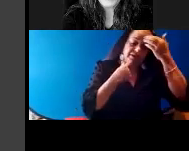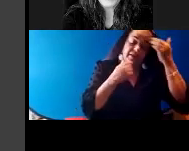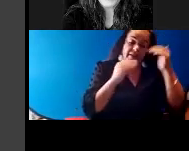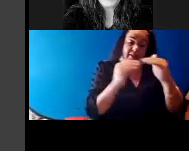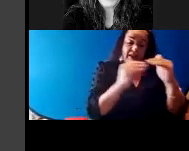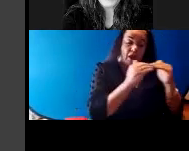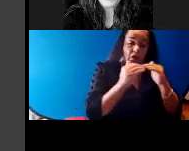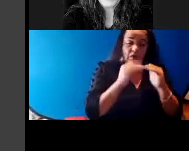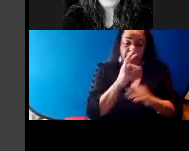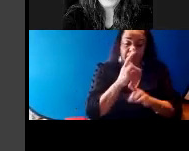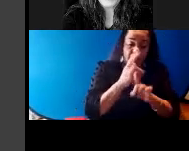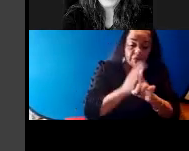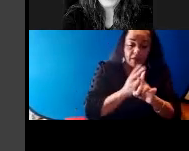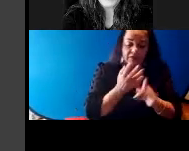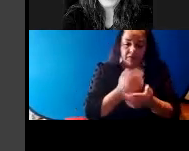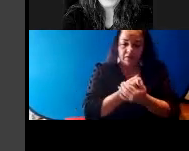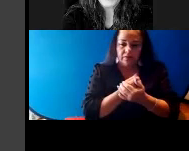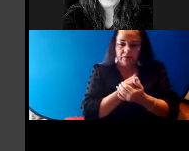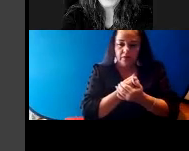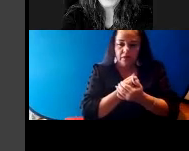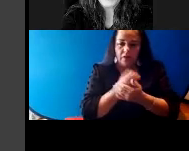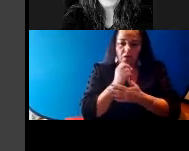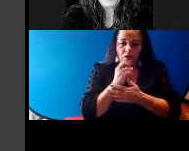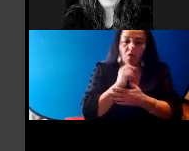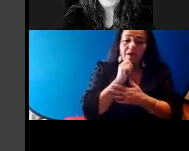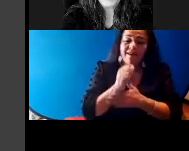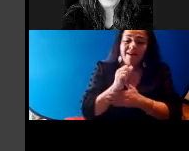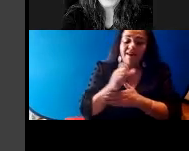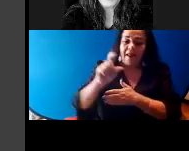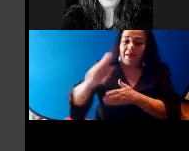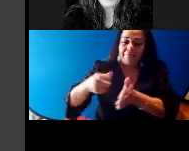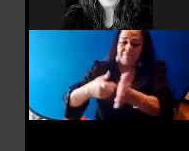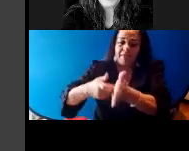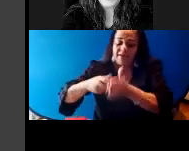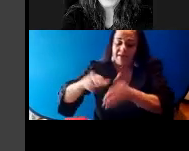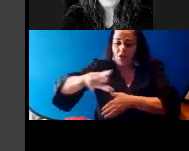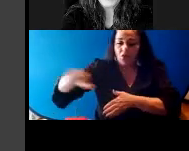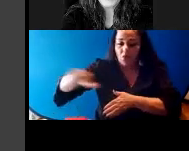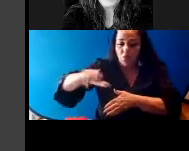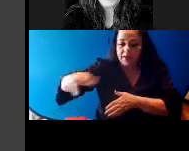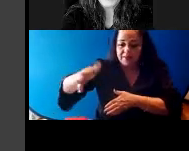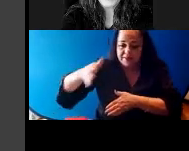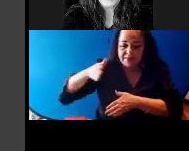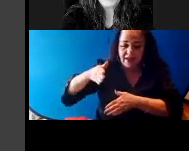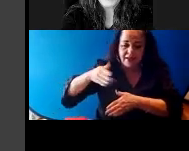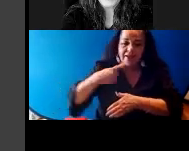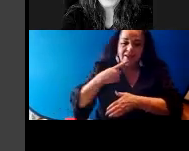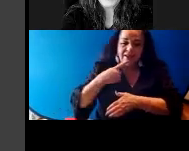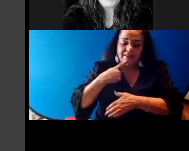months, right? Versus the non-mandated piece on the right-hand side is around, right? That's